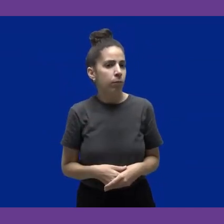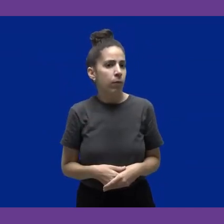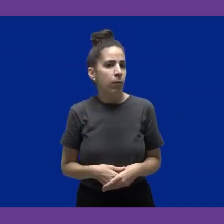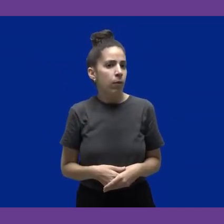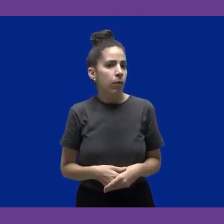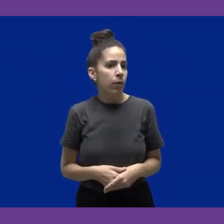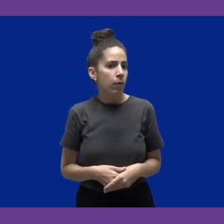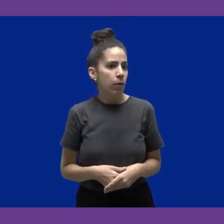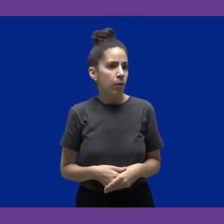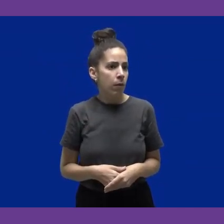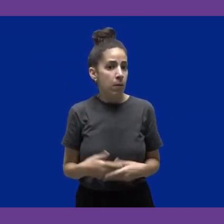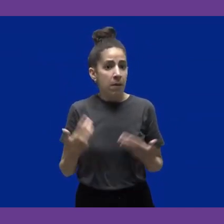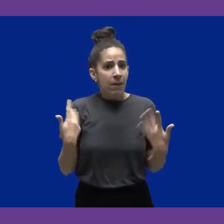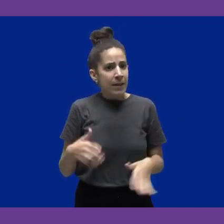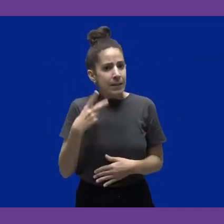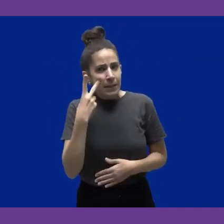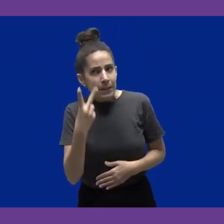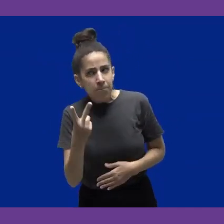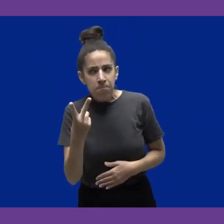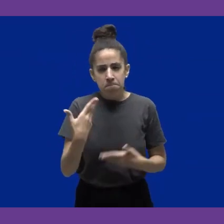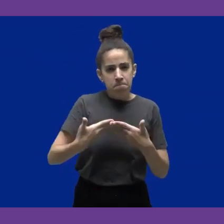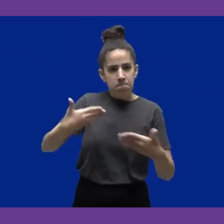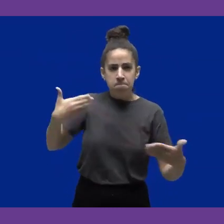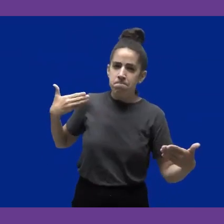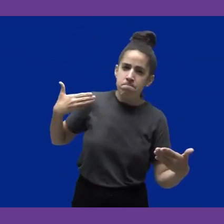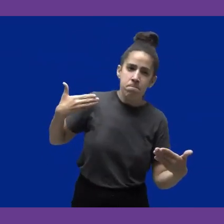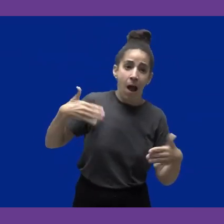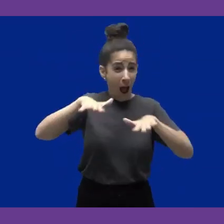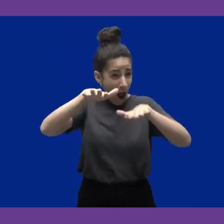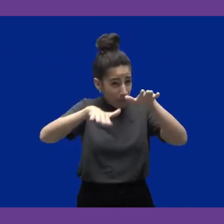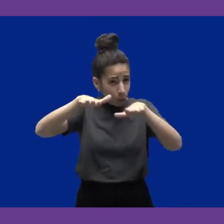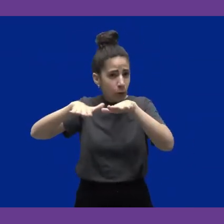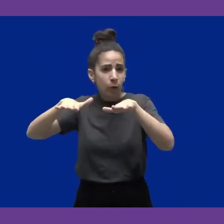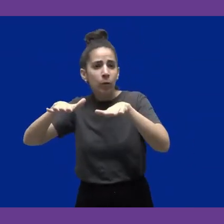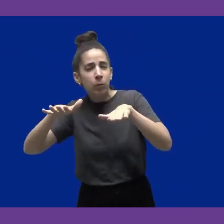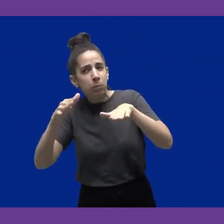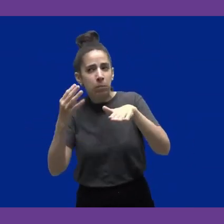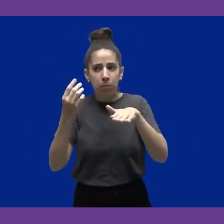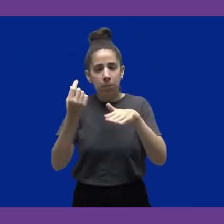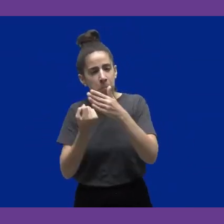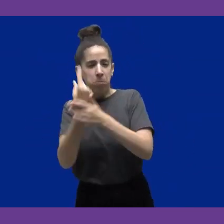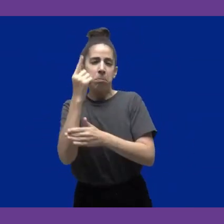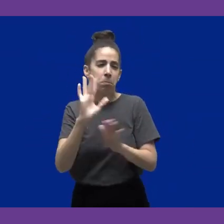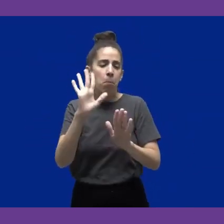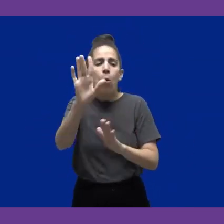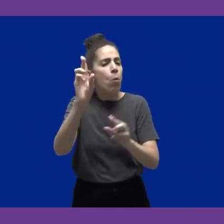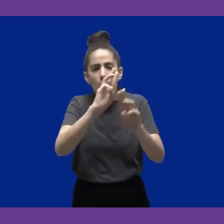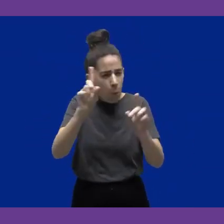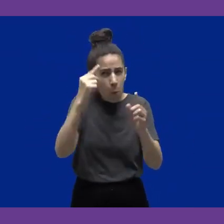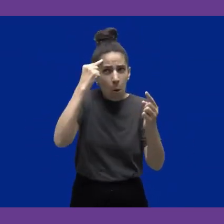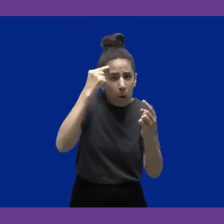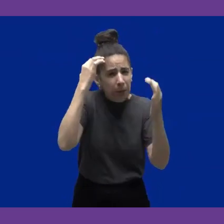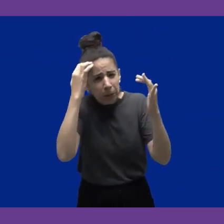this is quite rare. So I don't think you have to worry about it. And when the directive